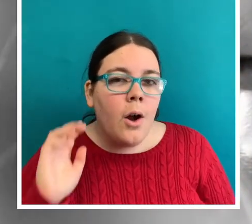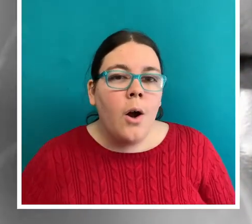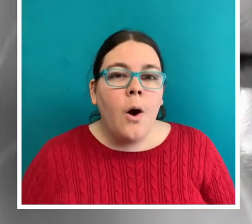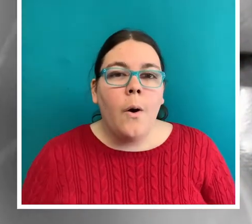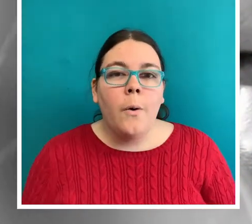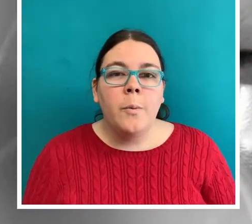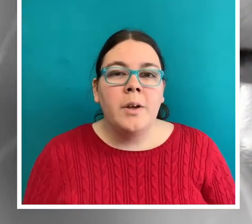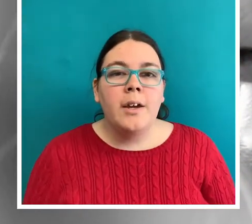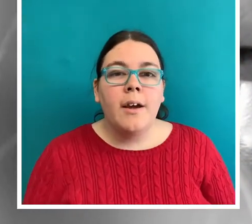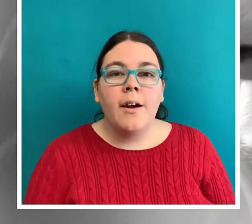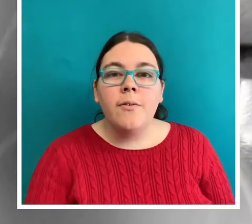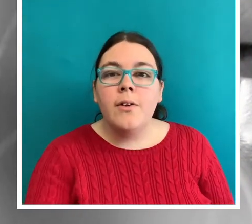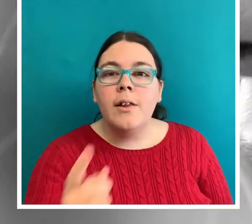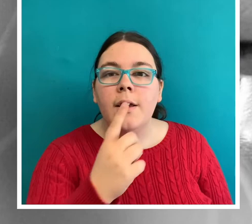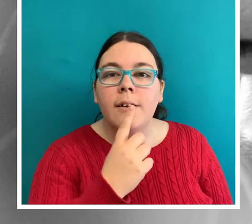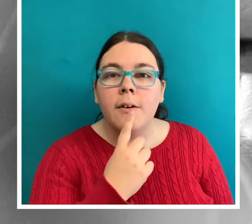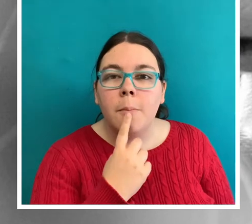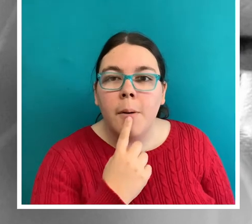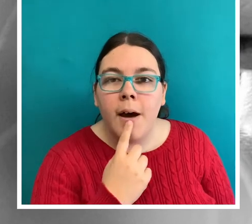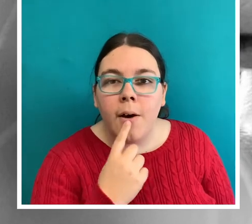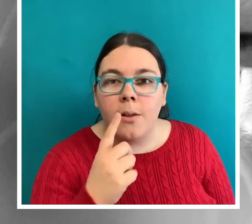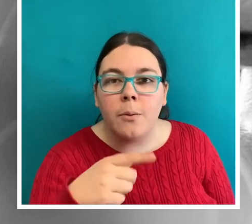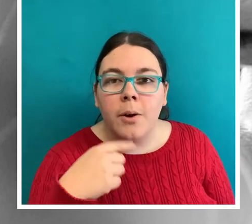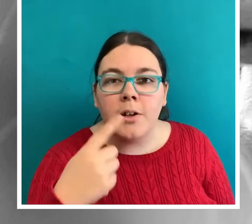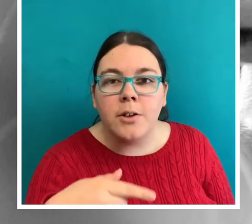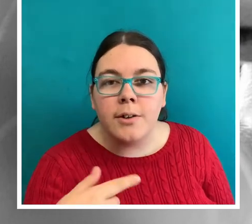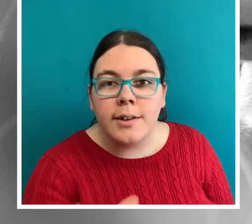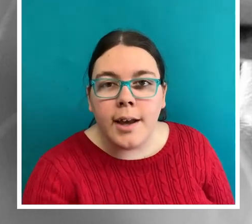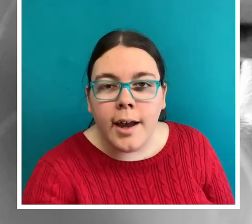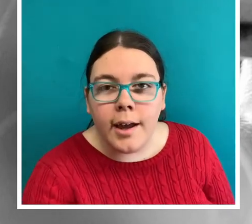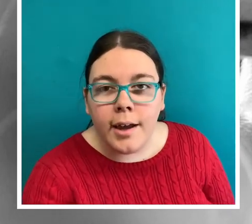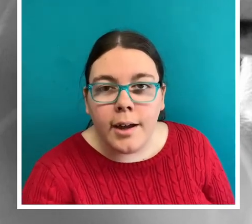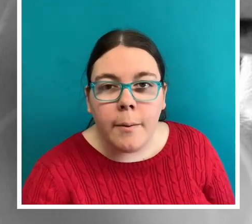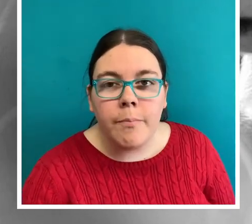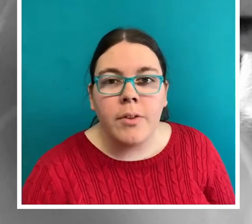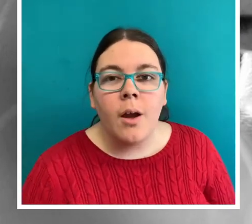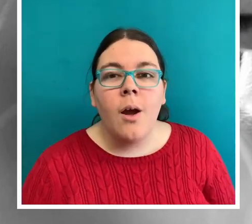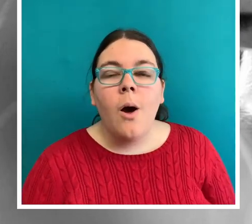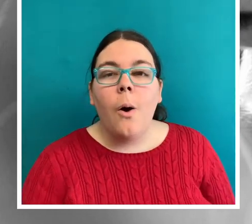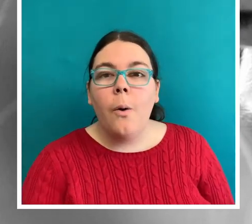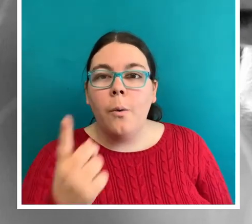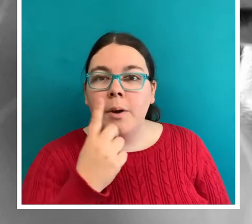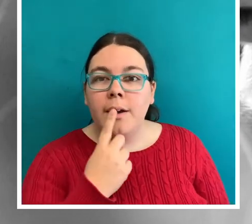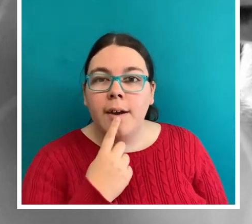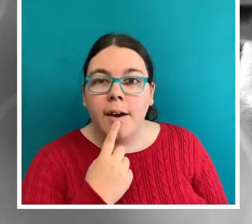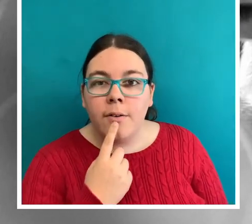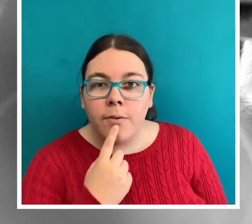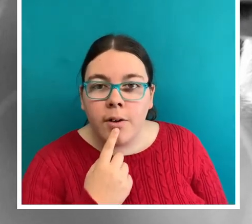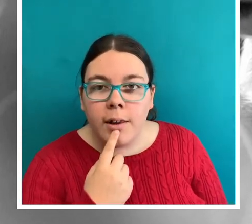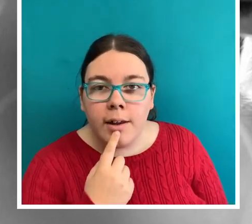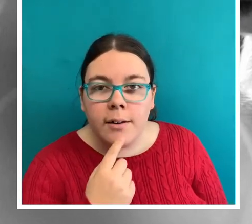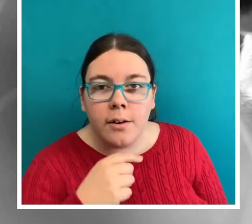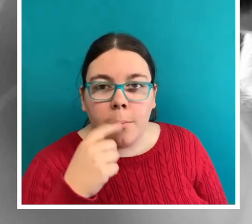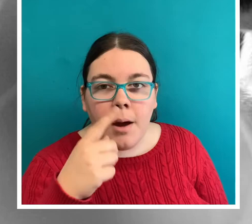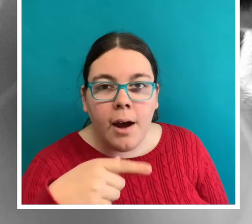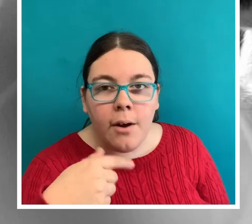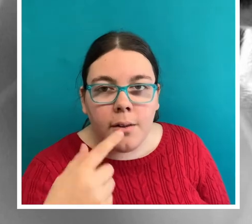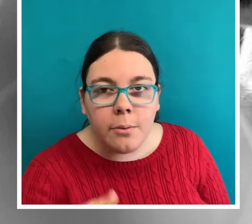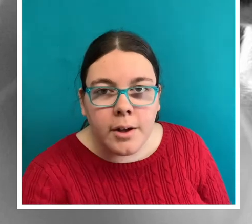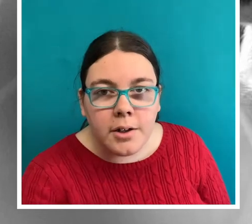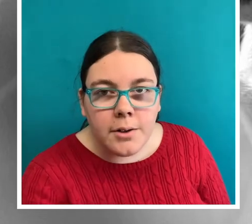oh be careful little mouth what you say oh be careful little